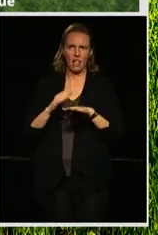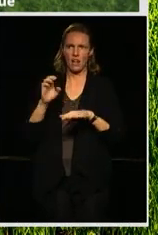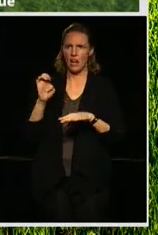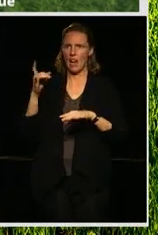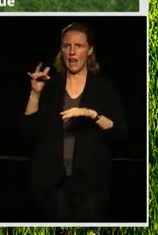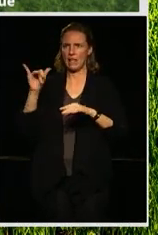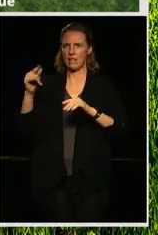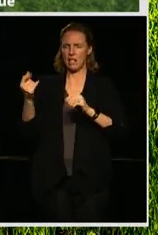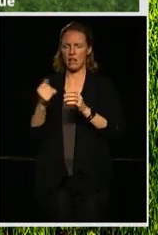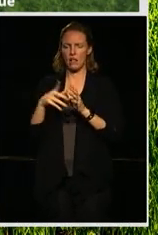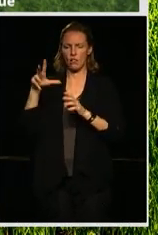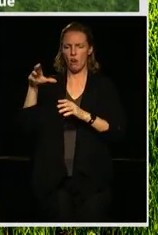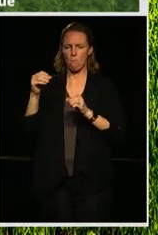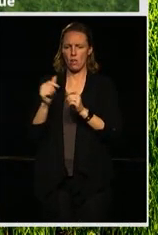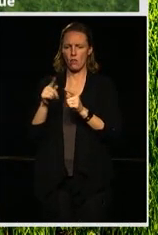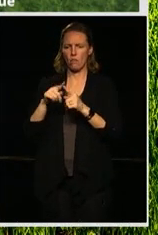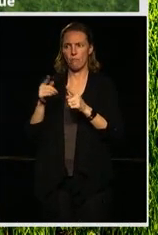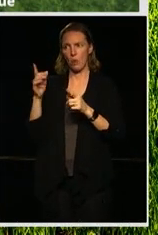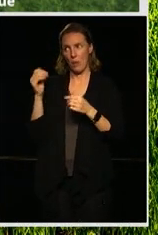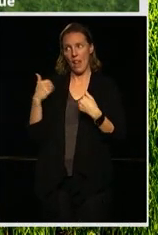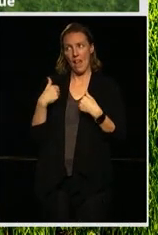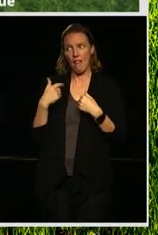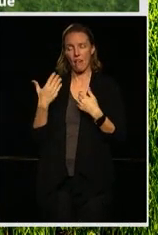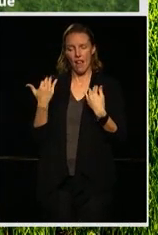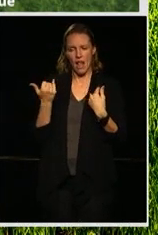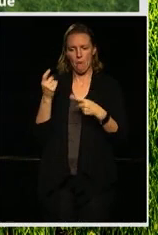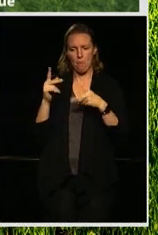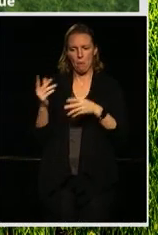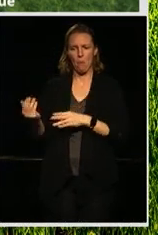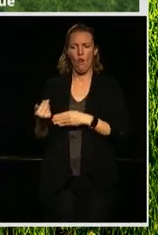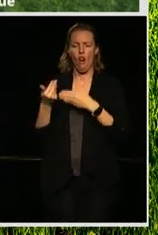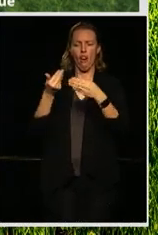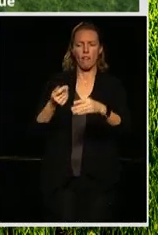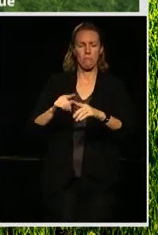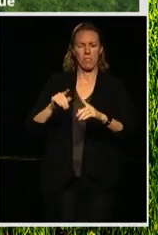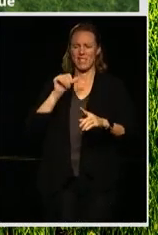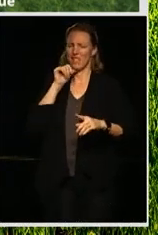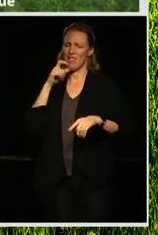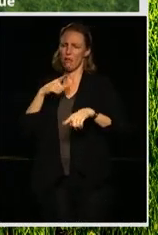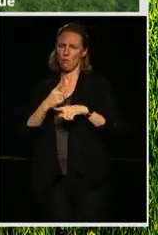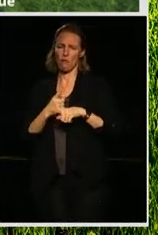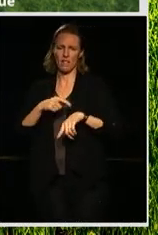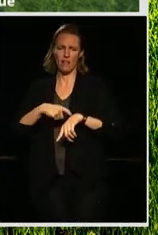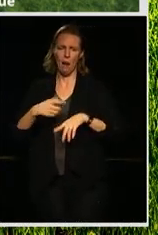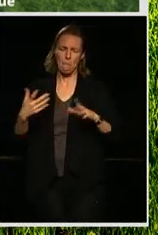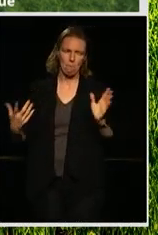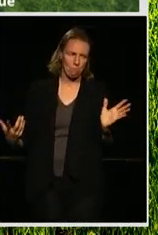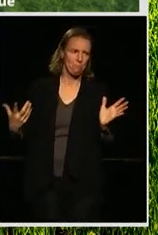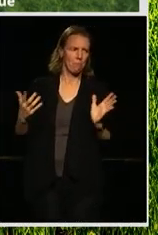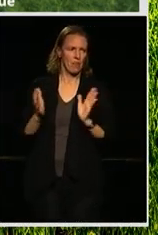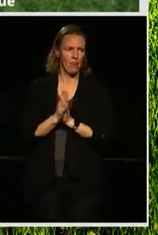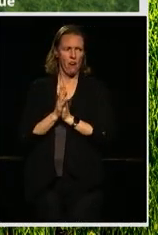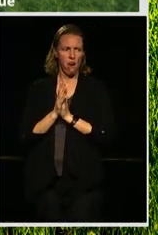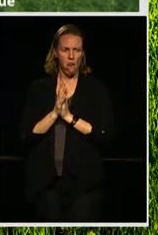we have had significant offers to date, but it's not the right time. Great job.